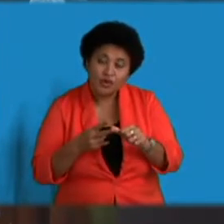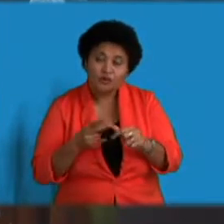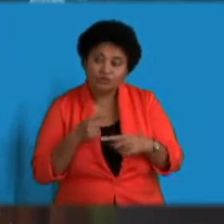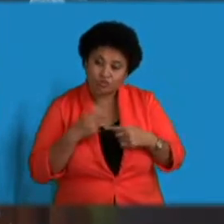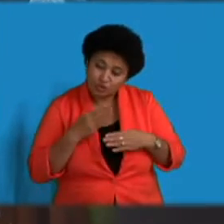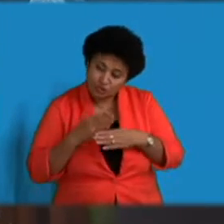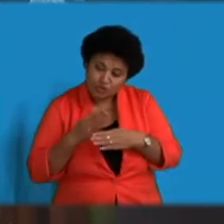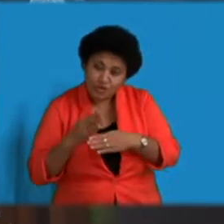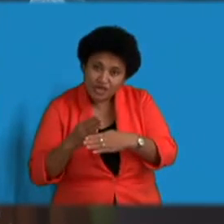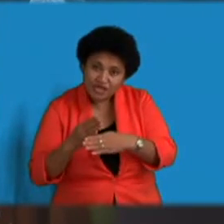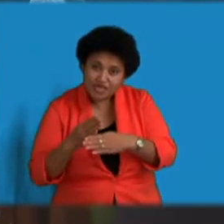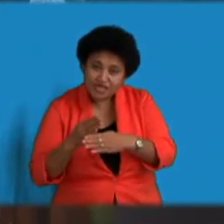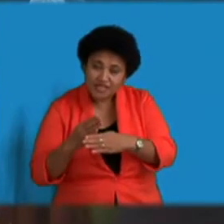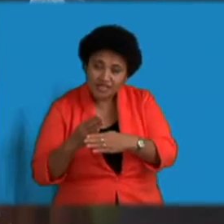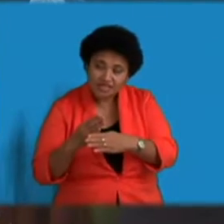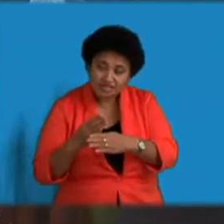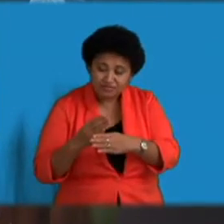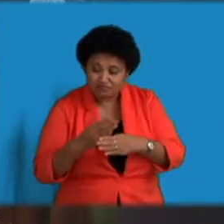very closely with